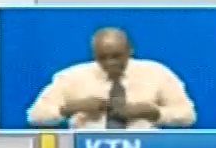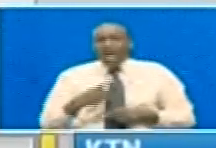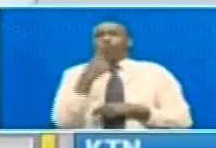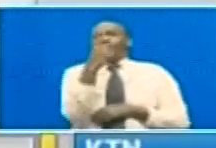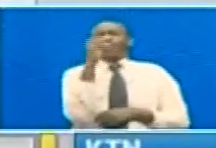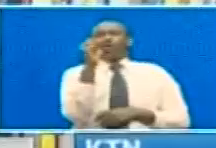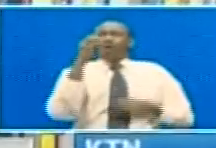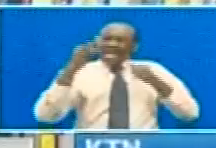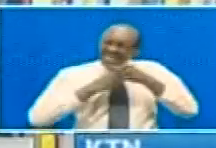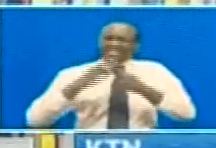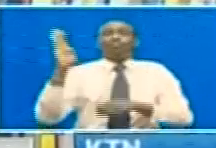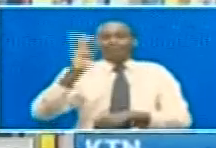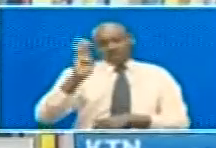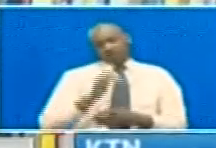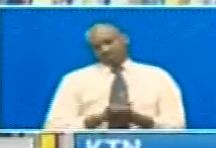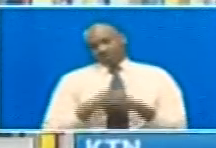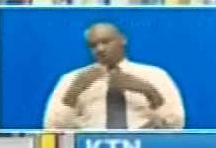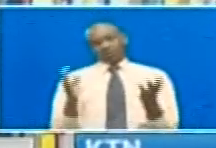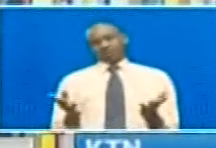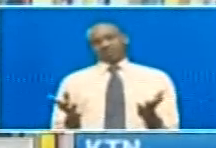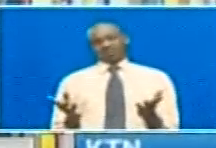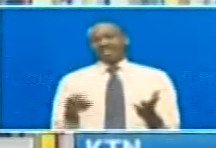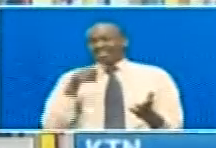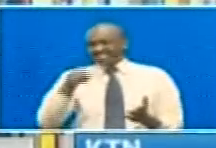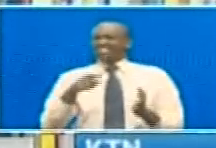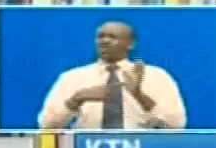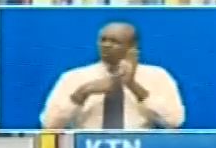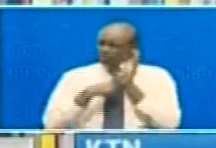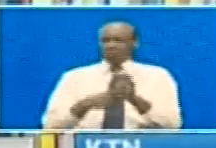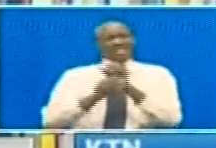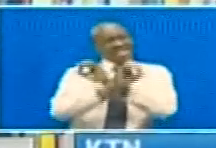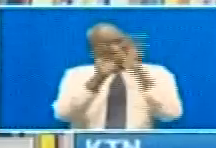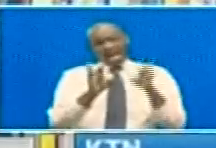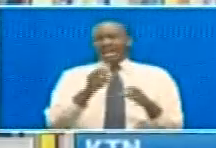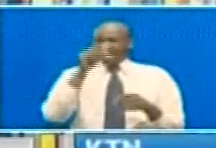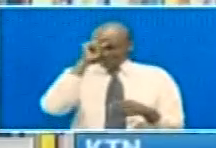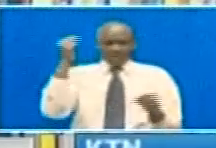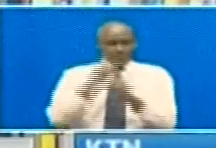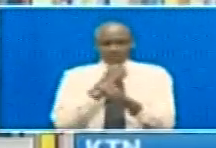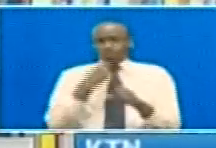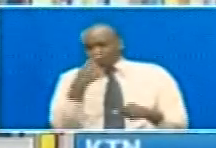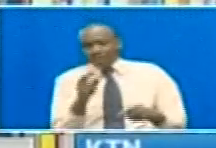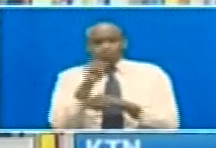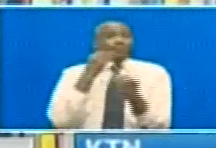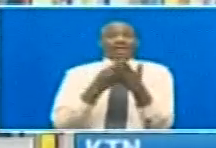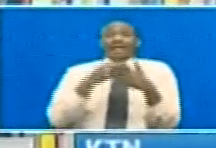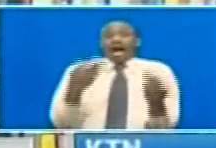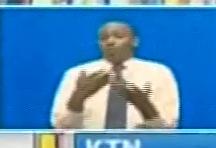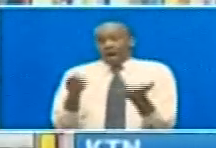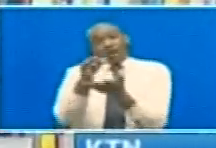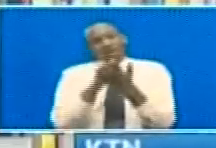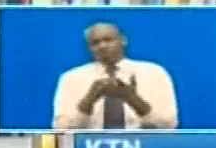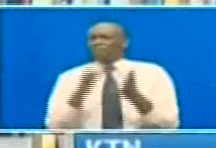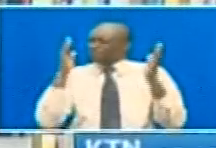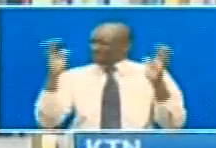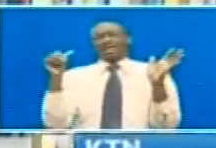billion shillings. Because I think it shows the inability to account for spending just for your taxes and mine. It's a big